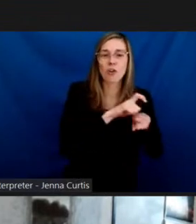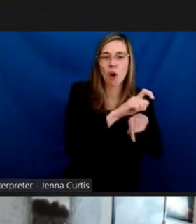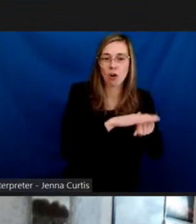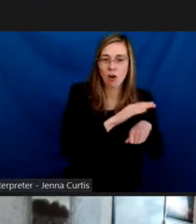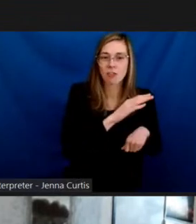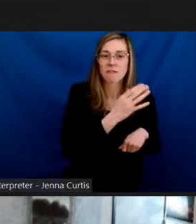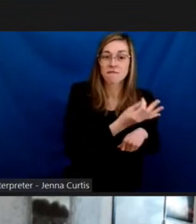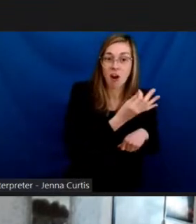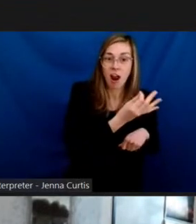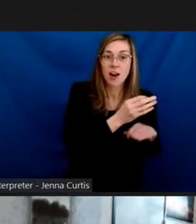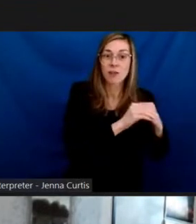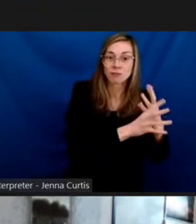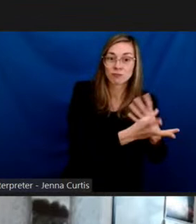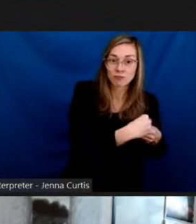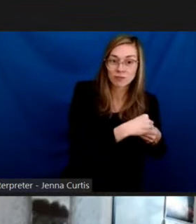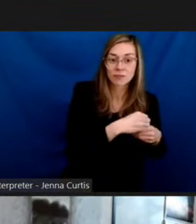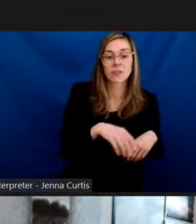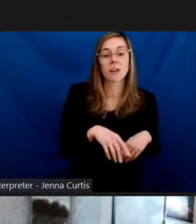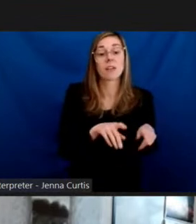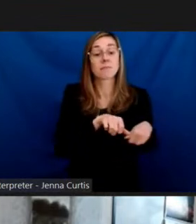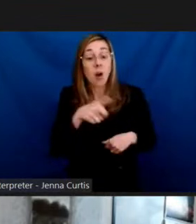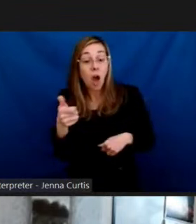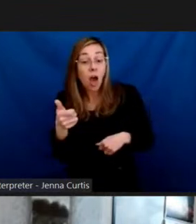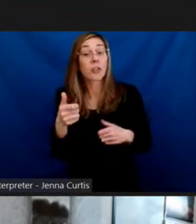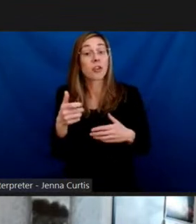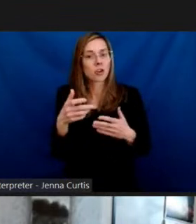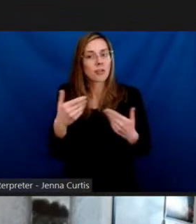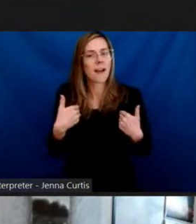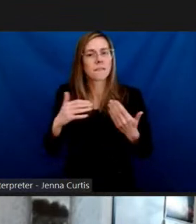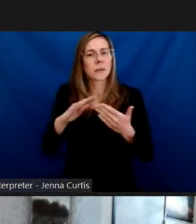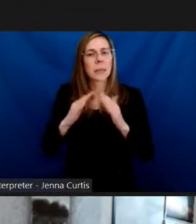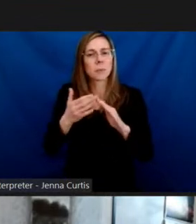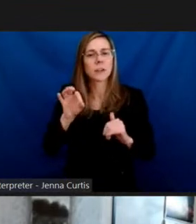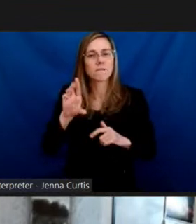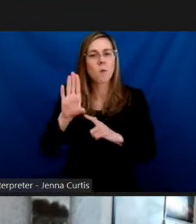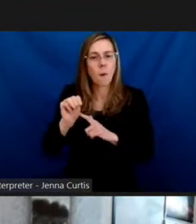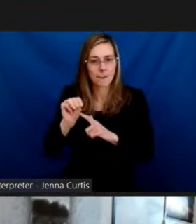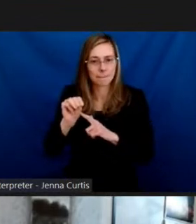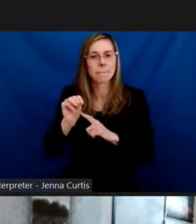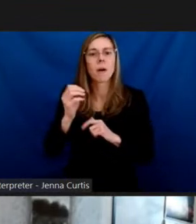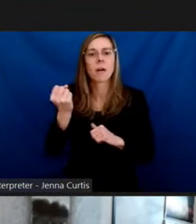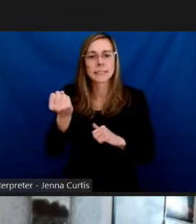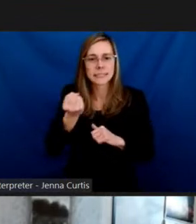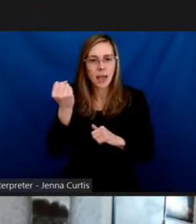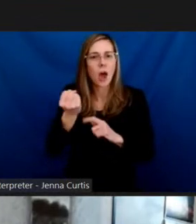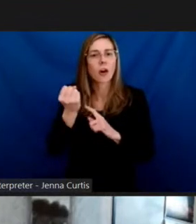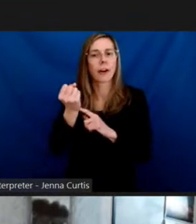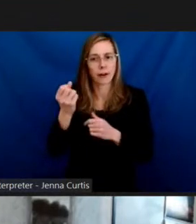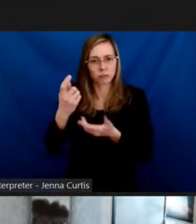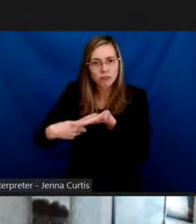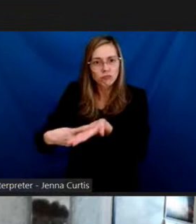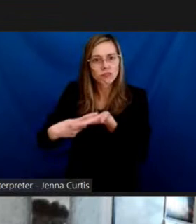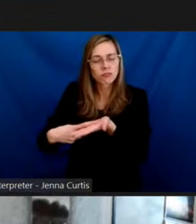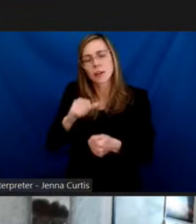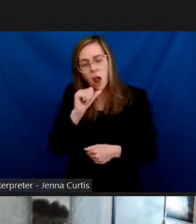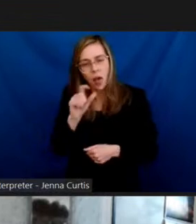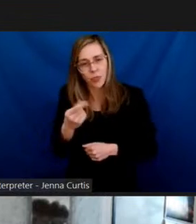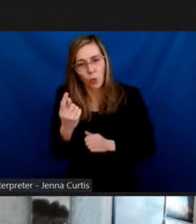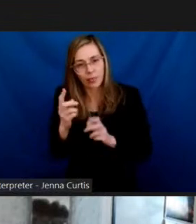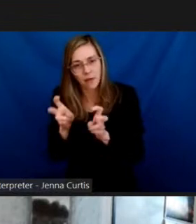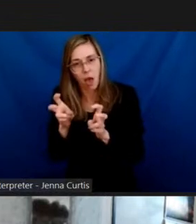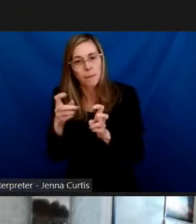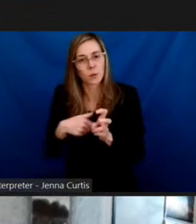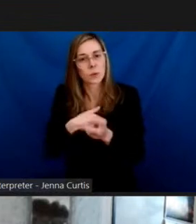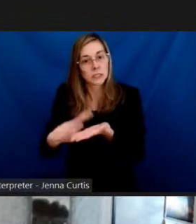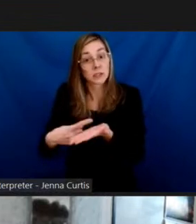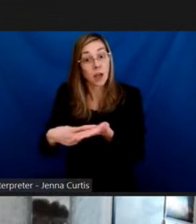on Saturday where this wasn't the only topic covered, but it certainly came up. And as Cody indicated, there's also another opportunity